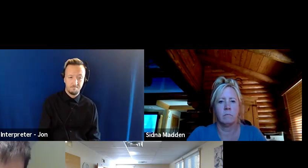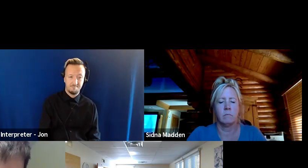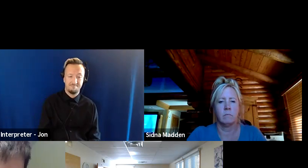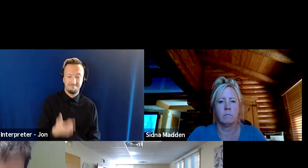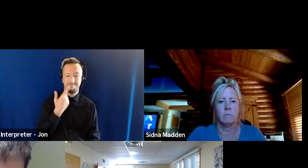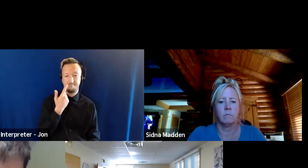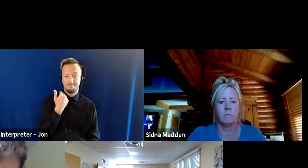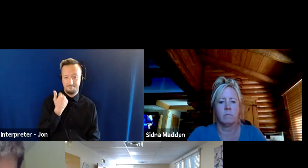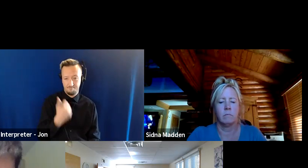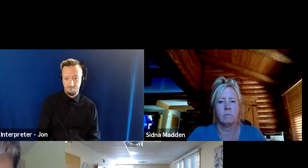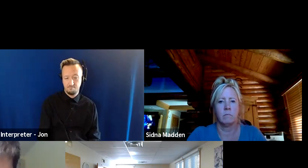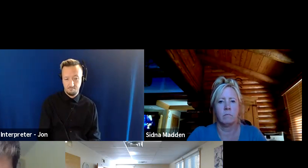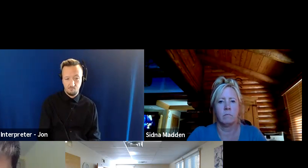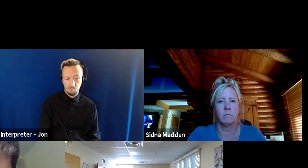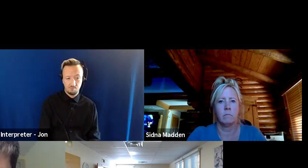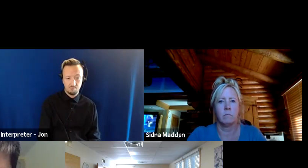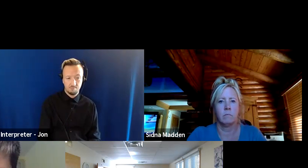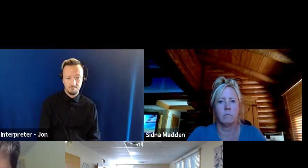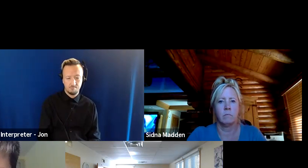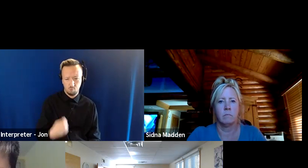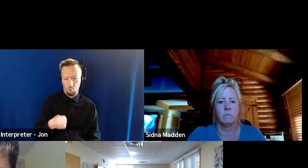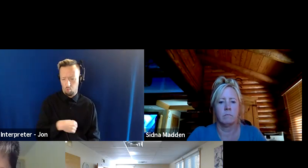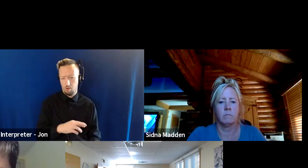him. We're prepared.